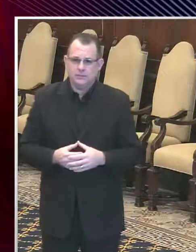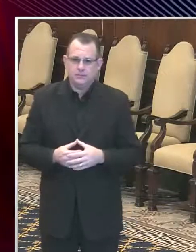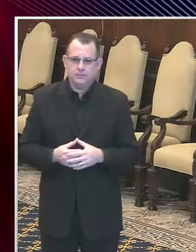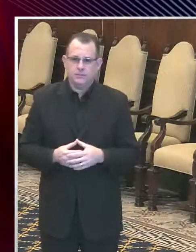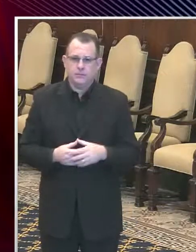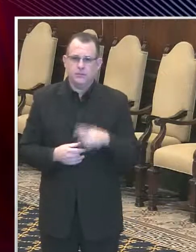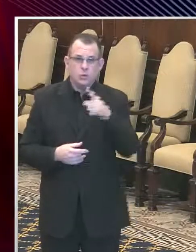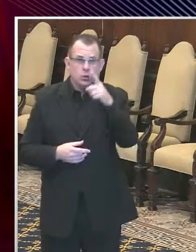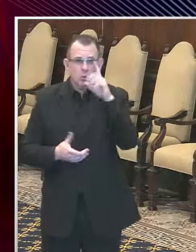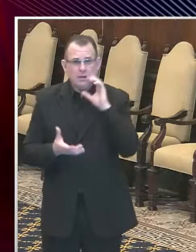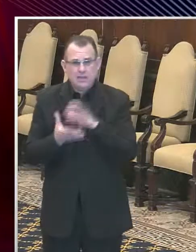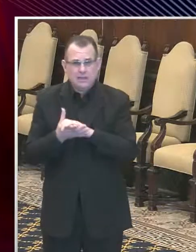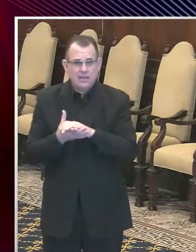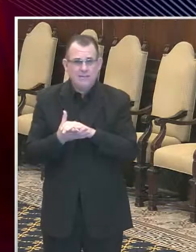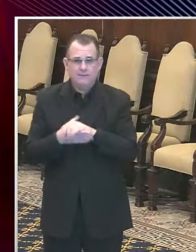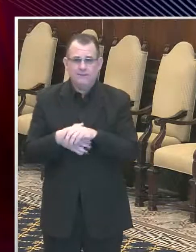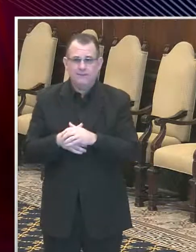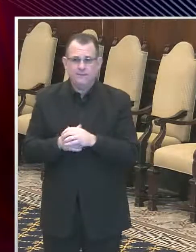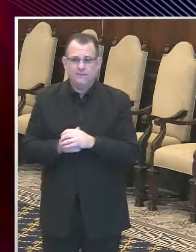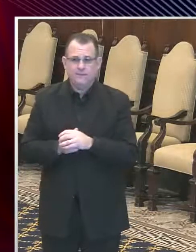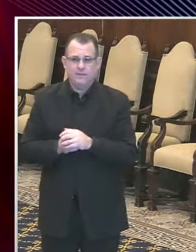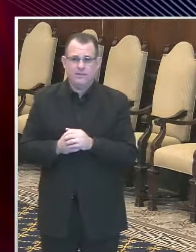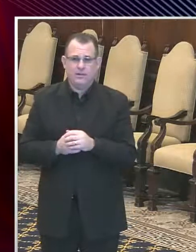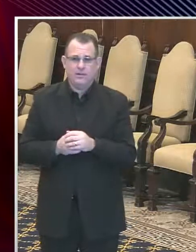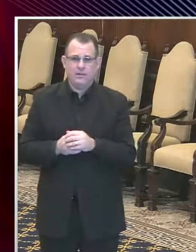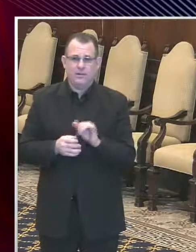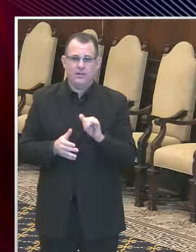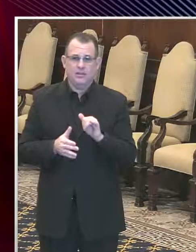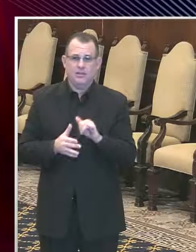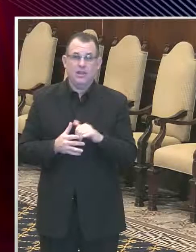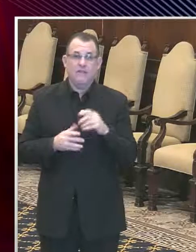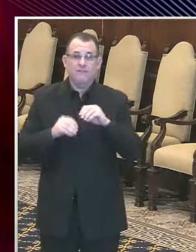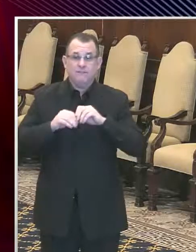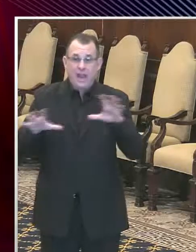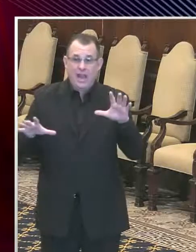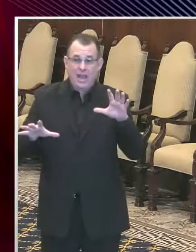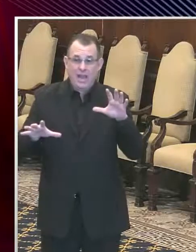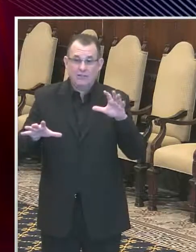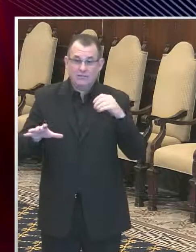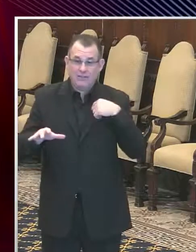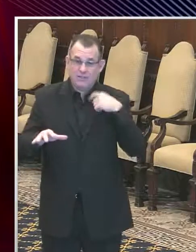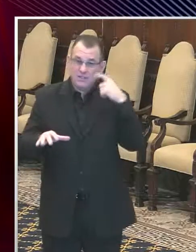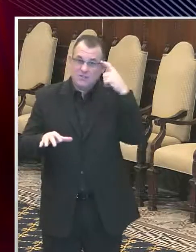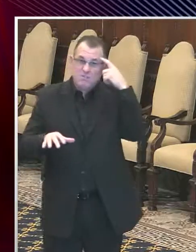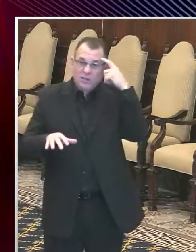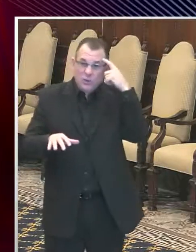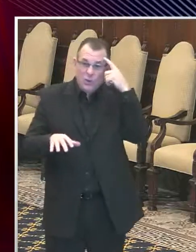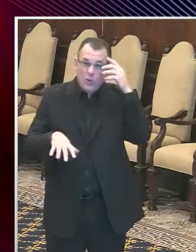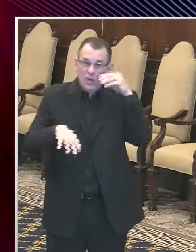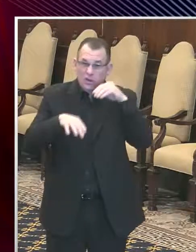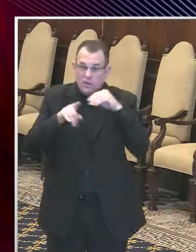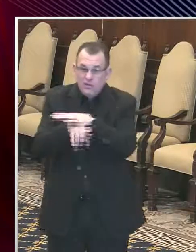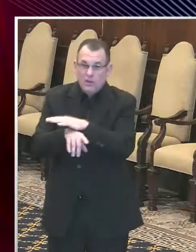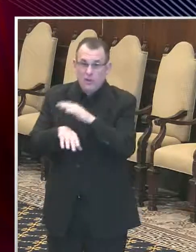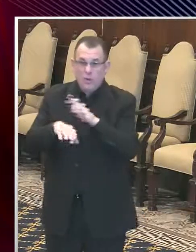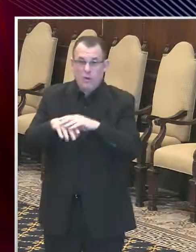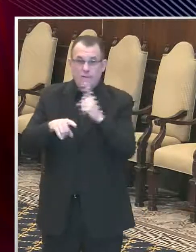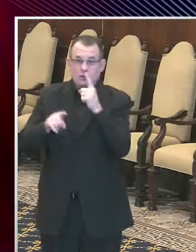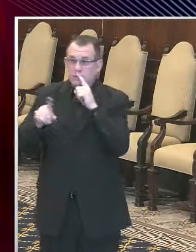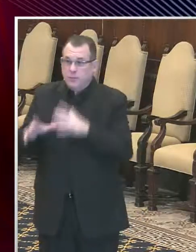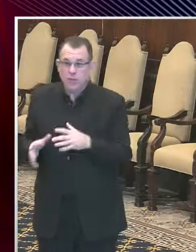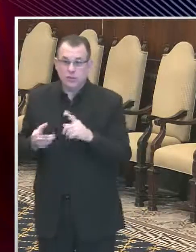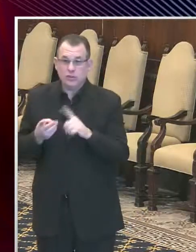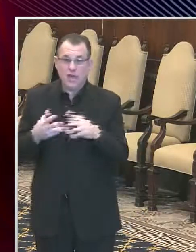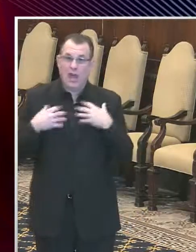that the fighting the virus is having a mental toll on first responders and health providers because they're working